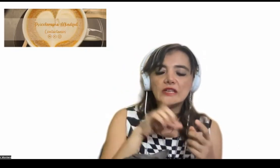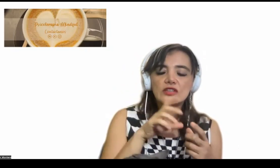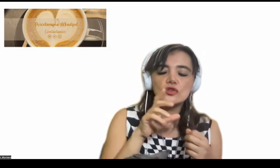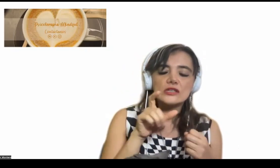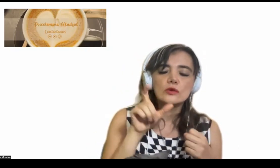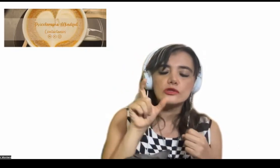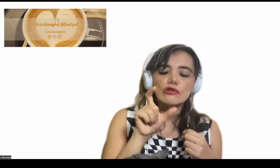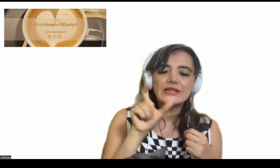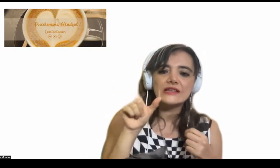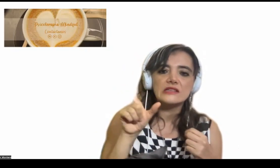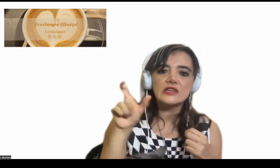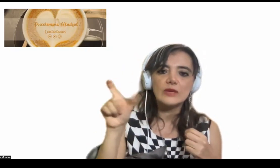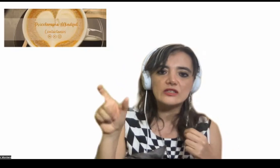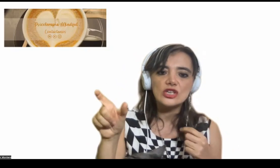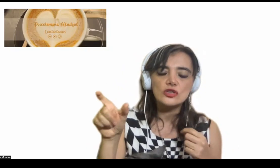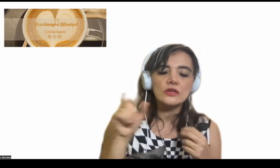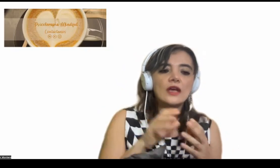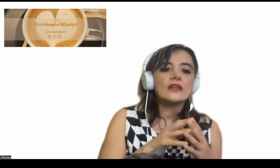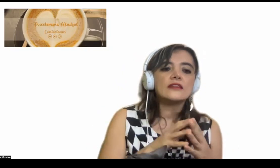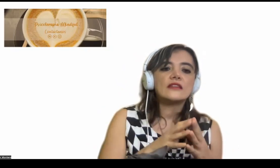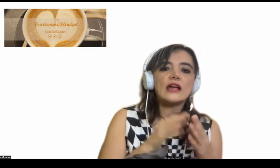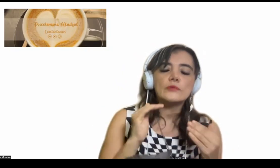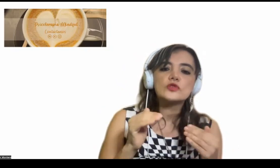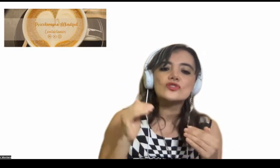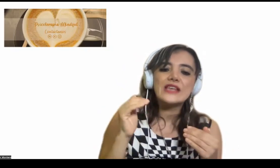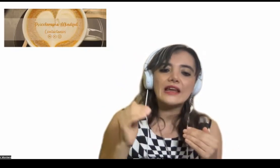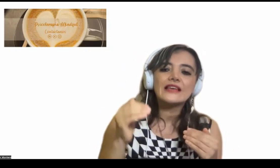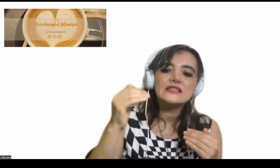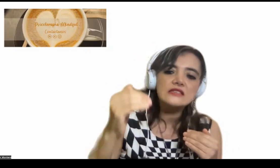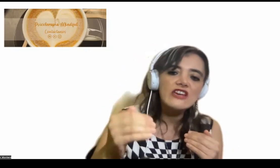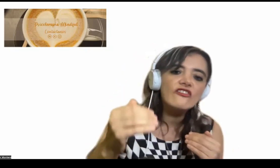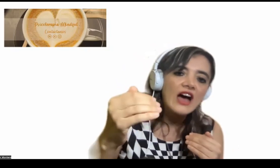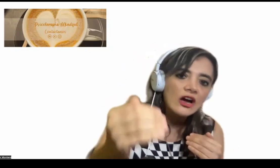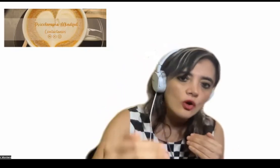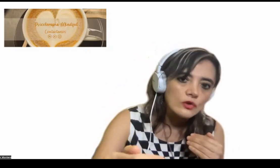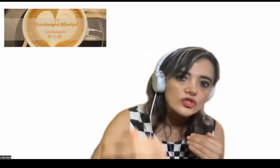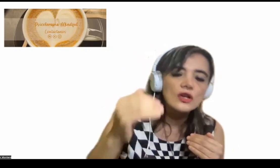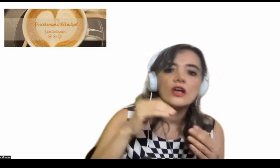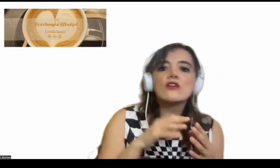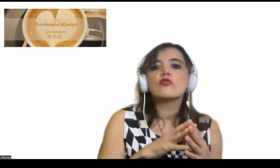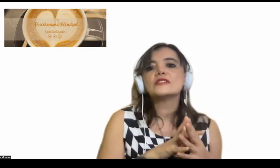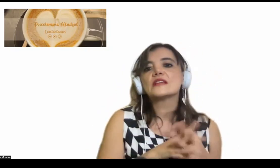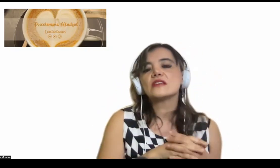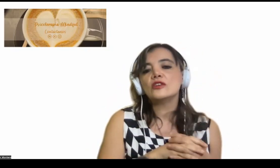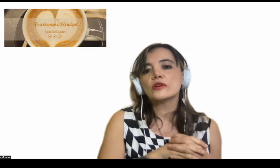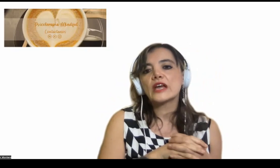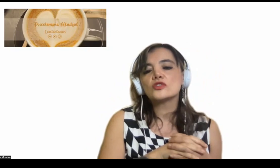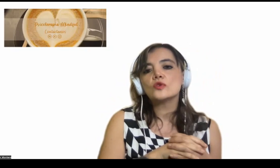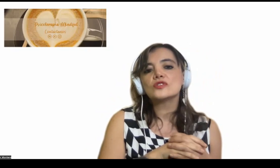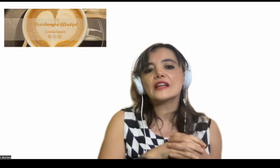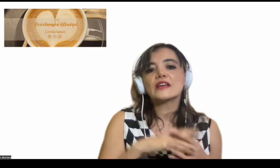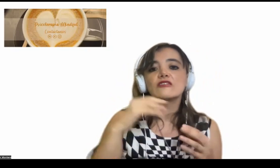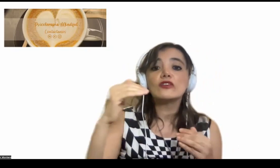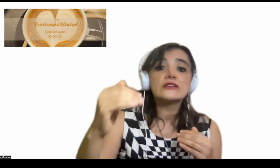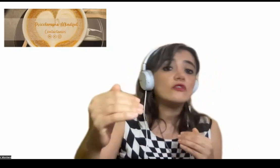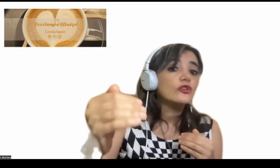a meditation that's called trauma-sensitive meditation that helps you select safe anchors. For instance, in your case, you